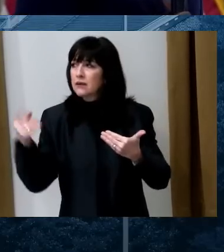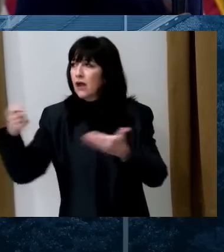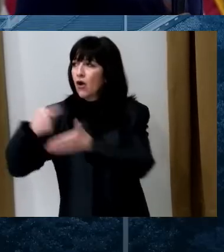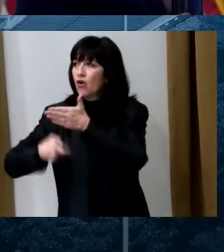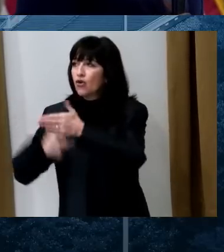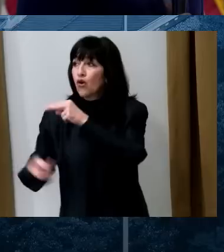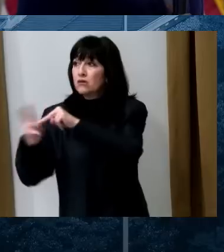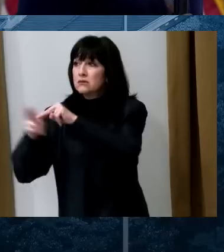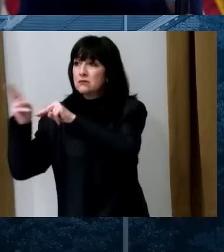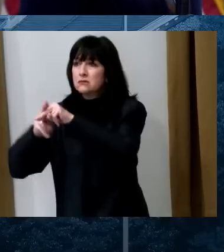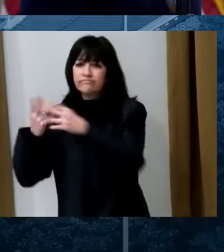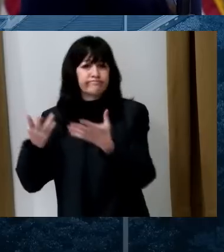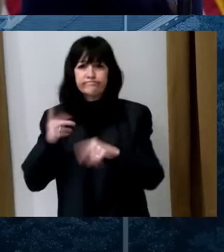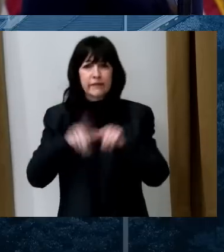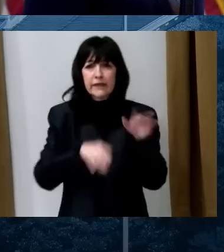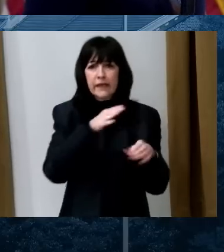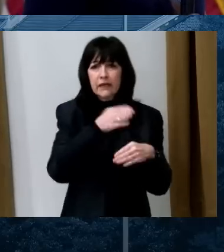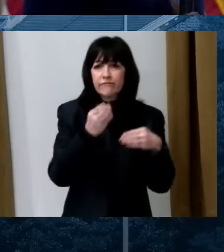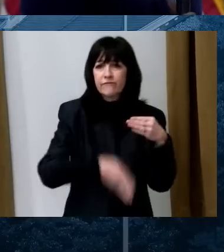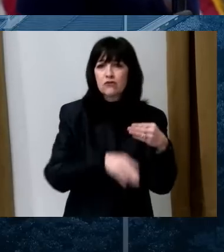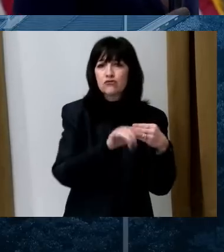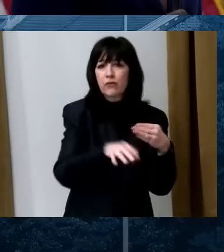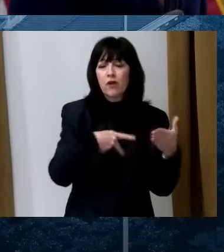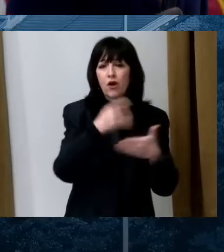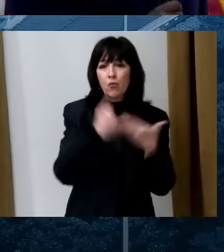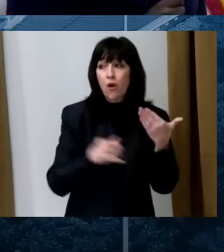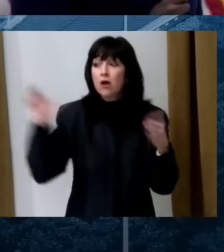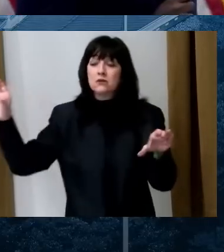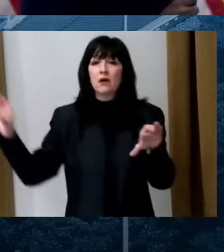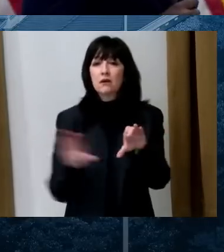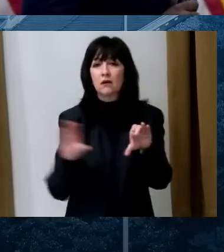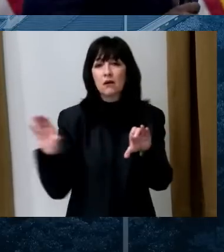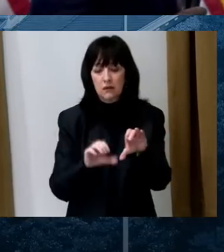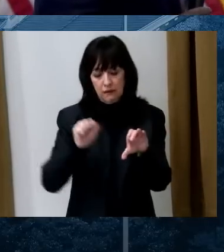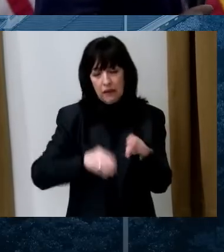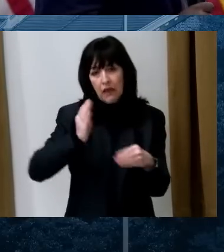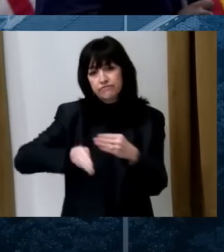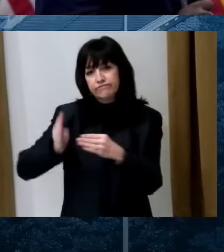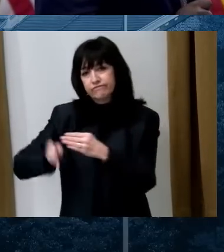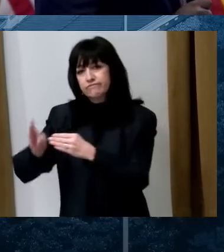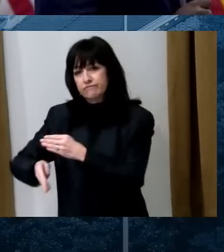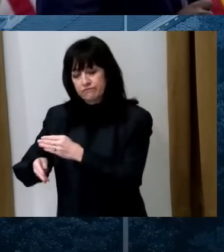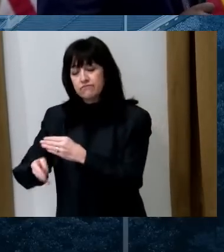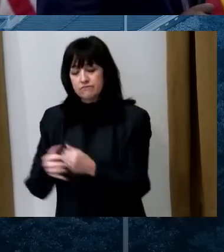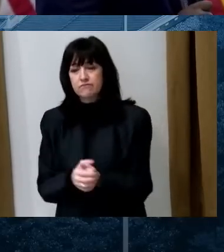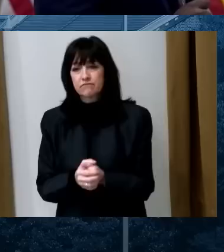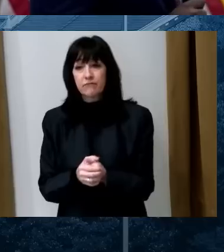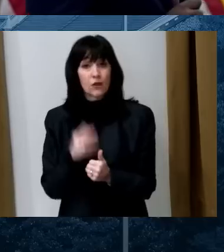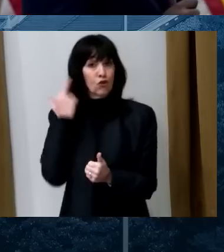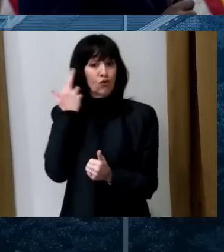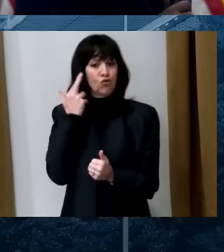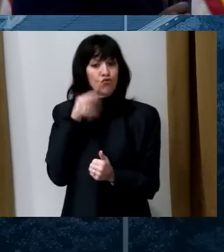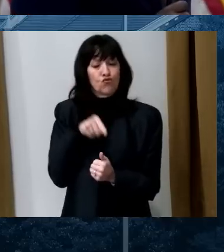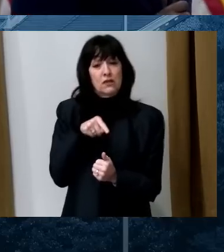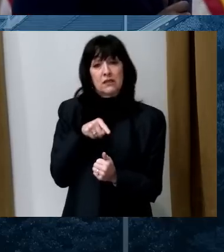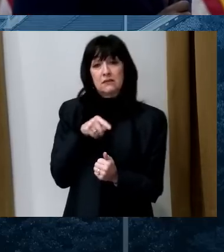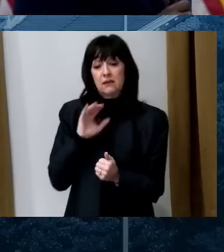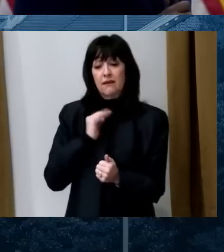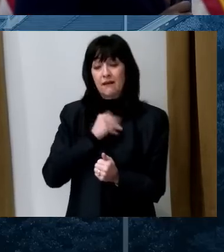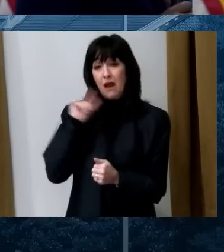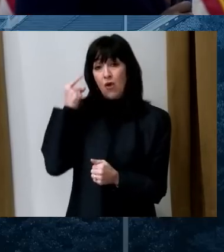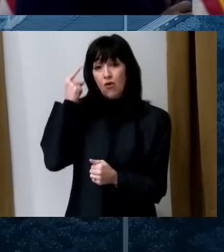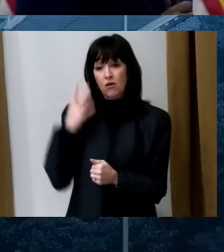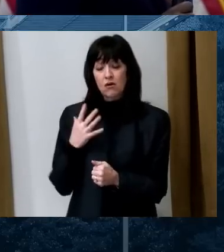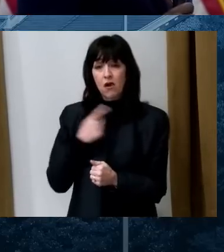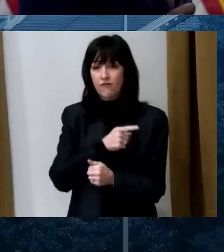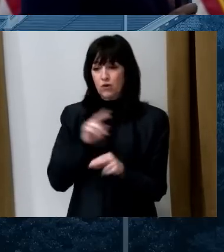estimates that went out for those projects. But regardless of that, because of the strategy that the governor has used as a result